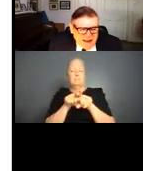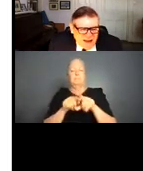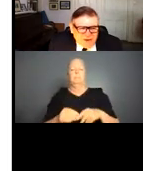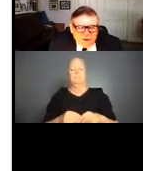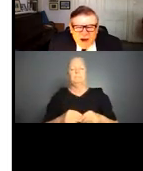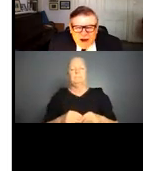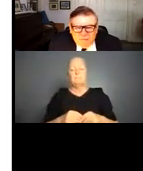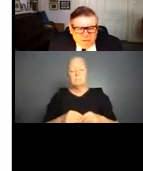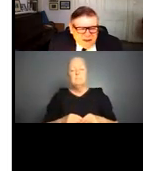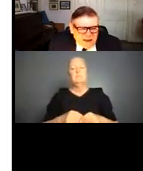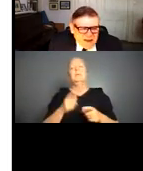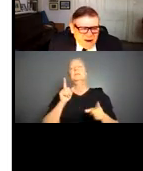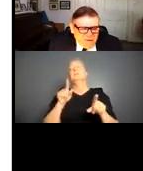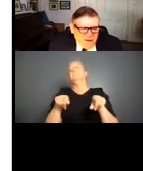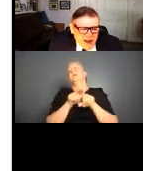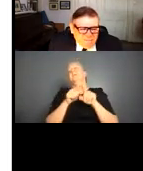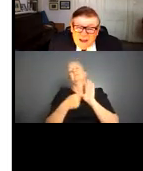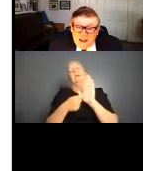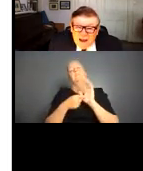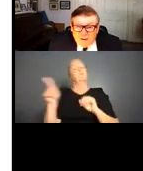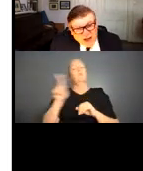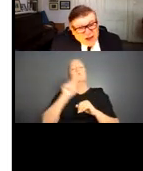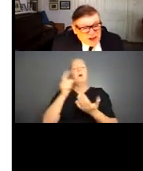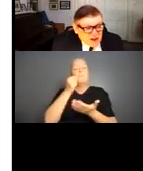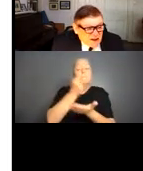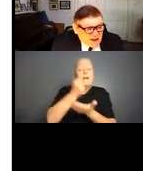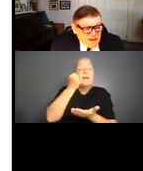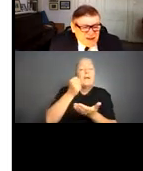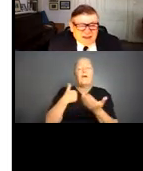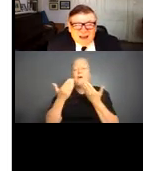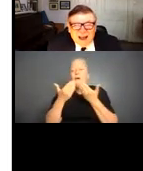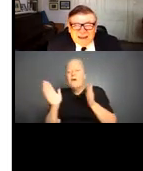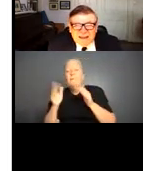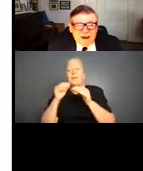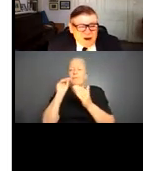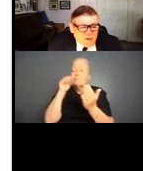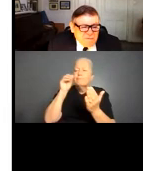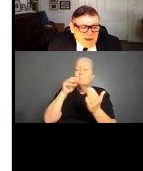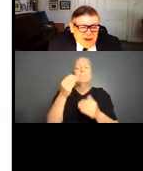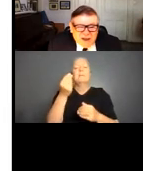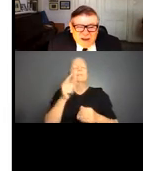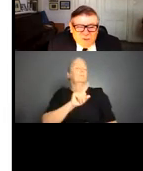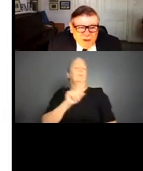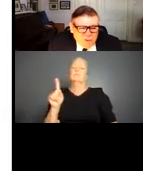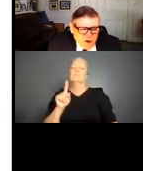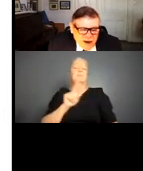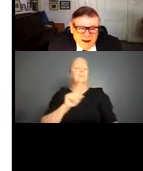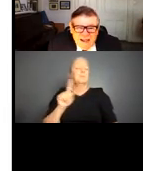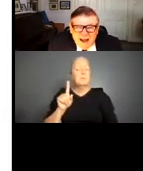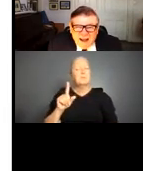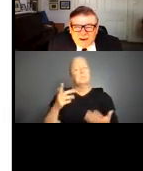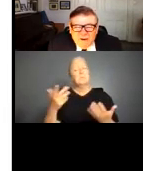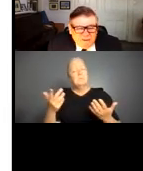bank accounts or to own property in their own right. A position that in many societies was the position that women were